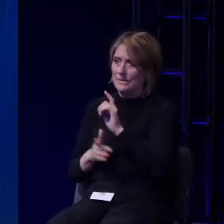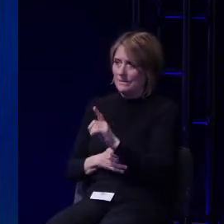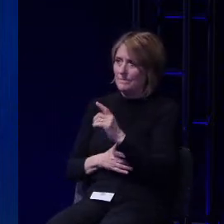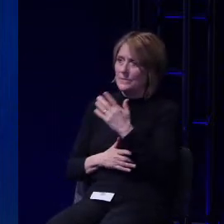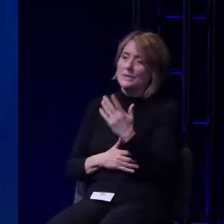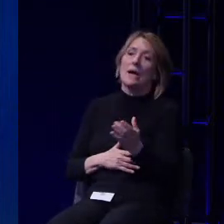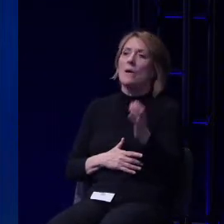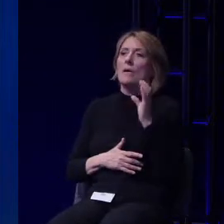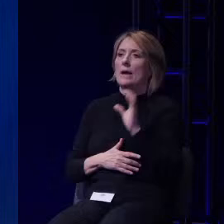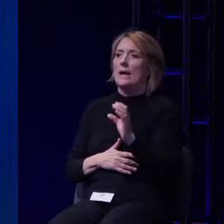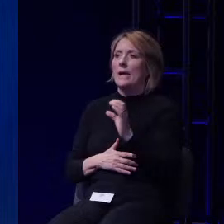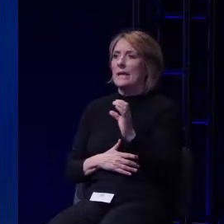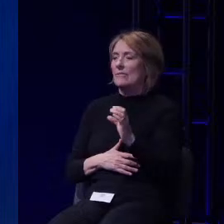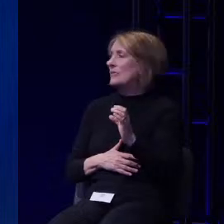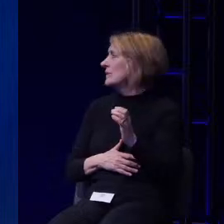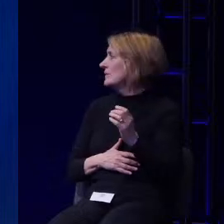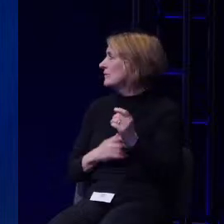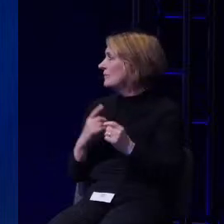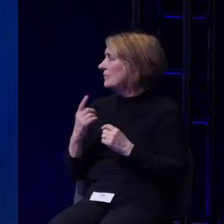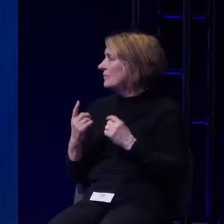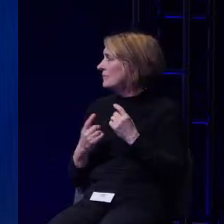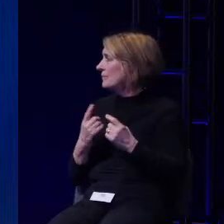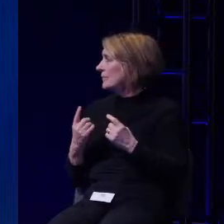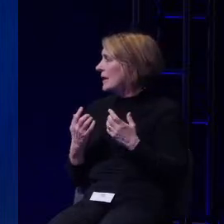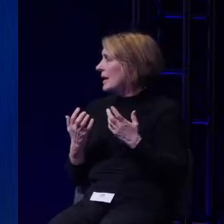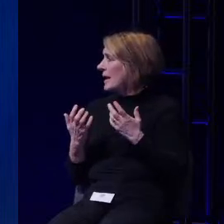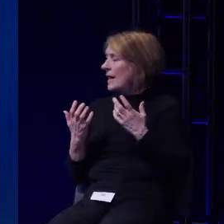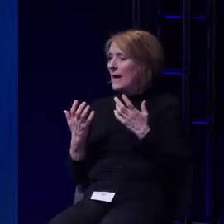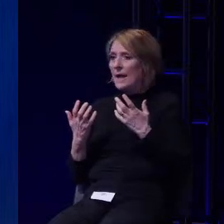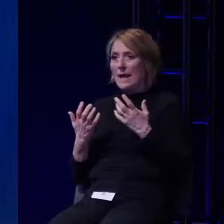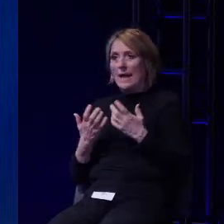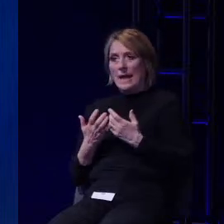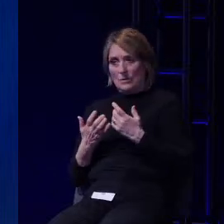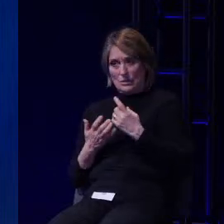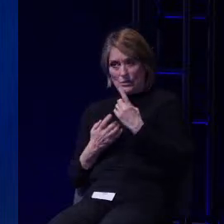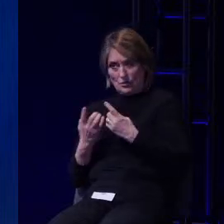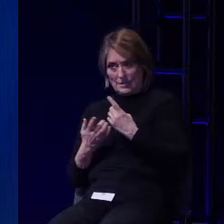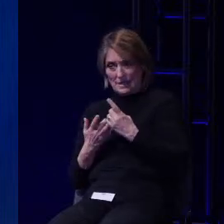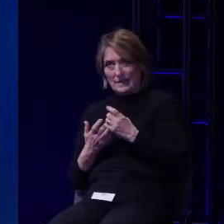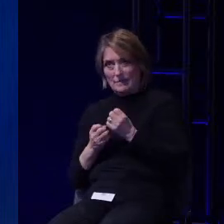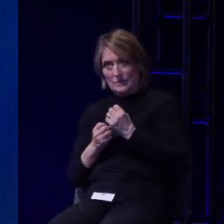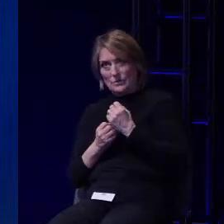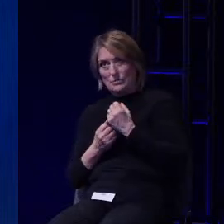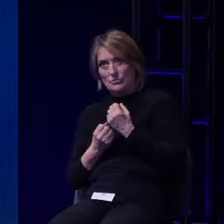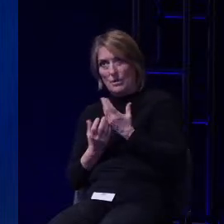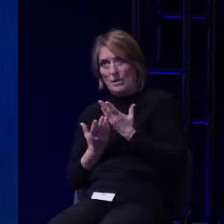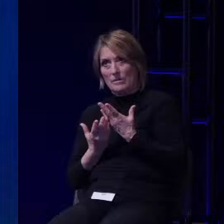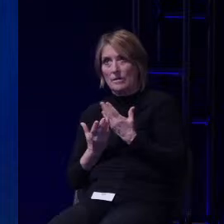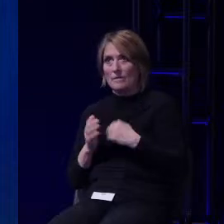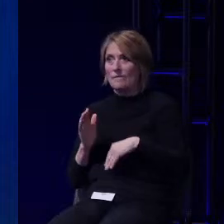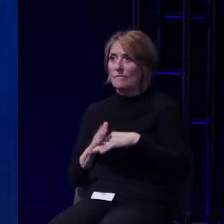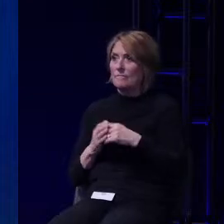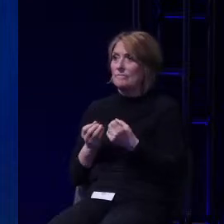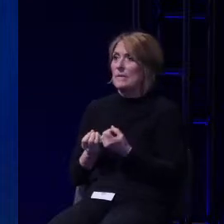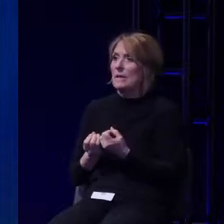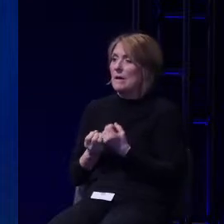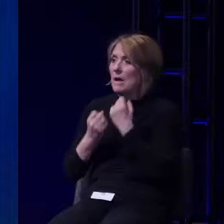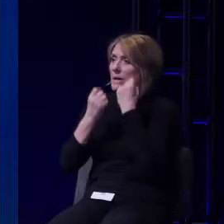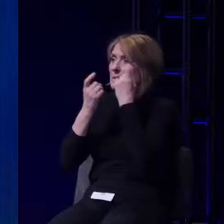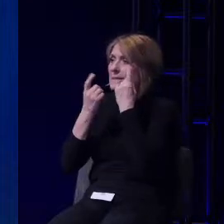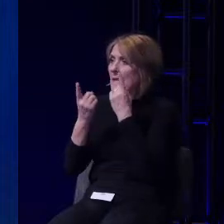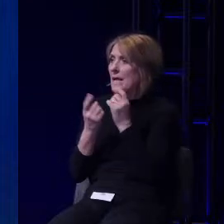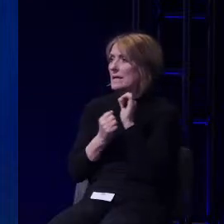Catherine, if I go, yes. How did you come to understand lighting? I mean, in both aesthetic terms as